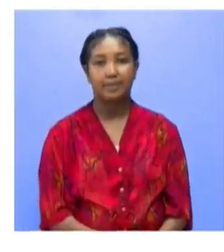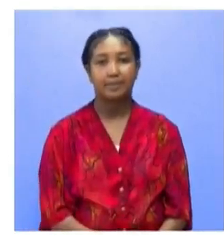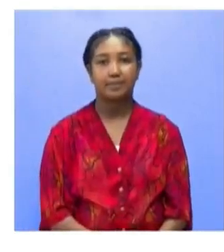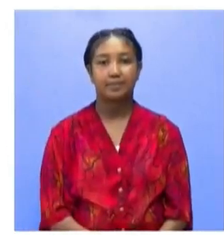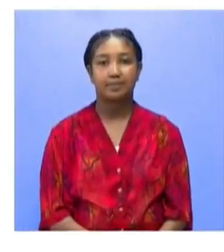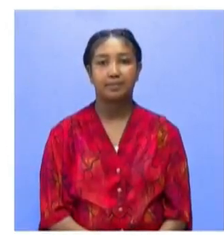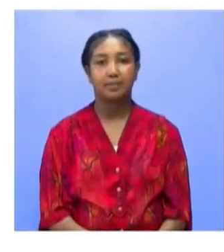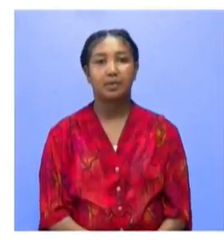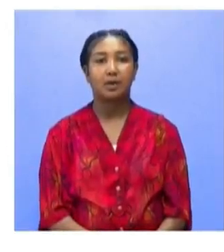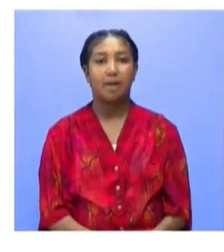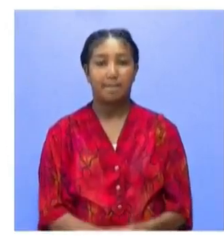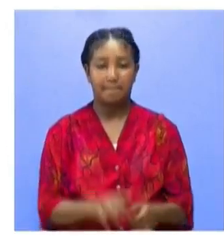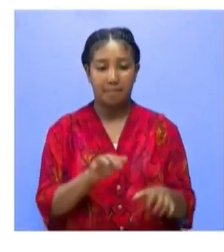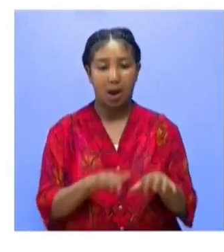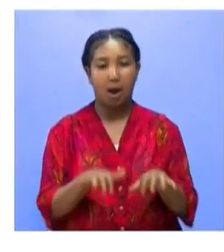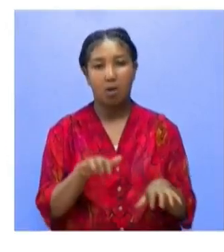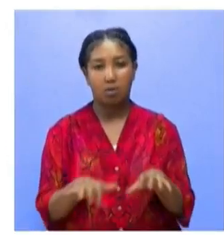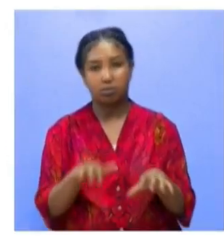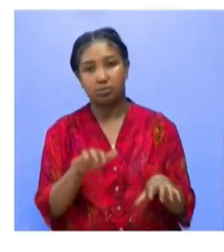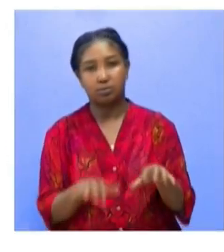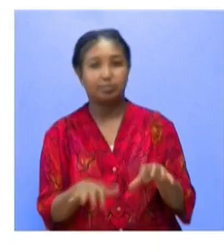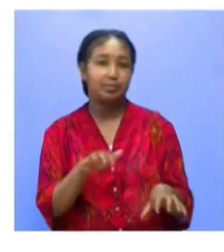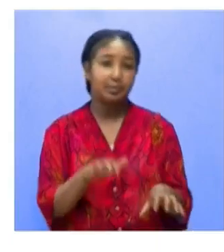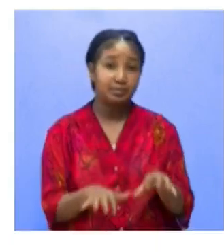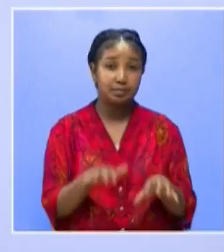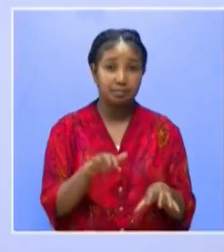a piano.